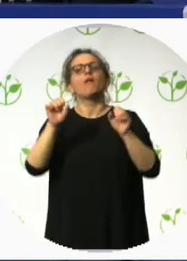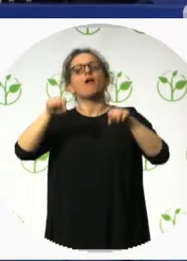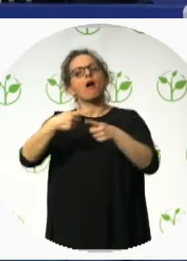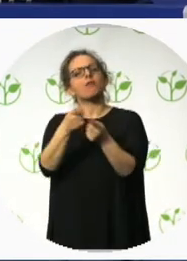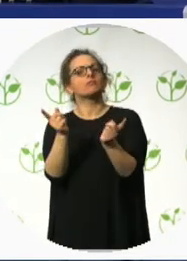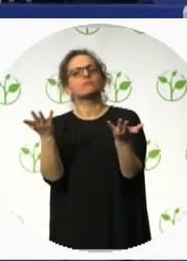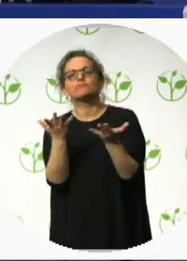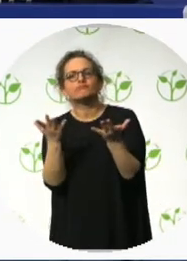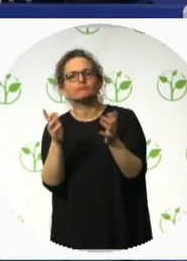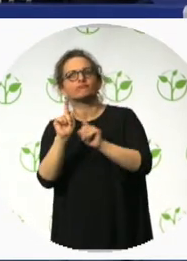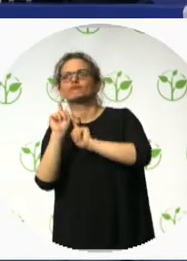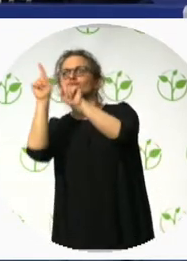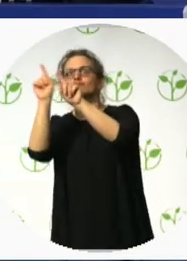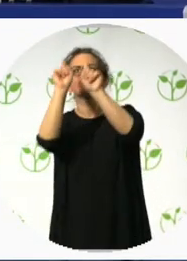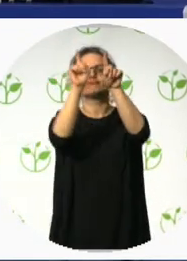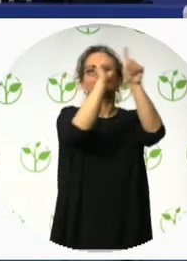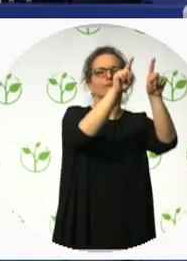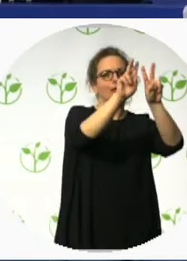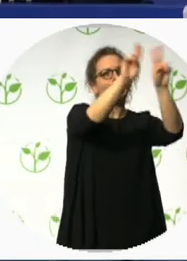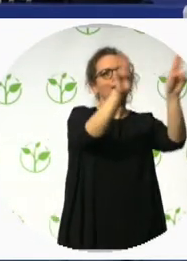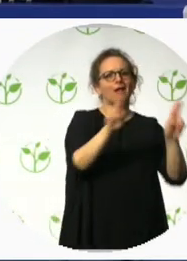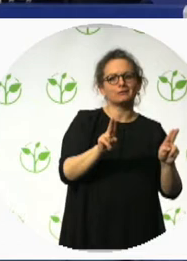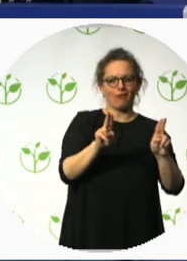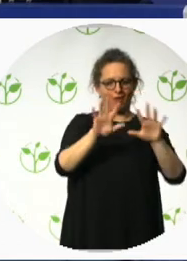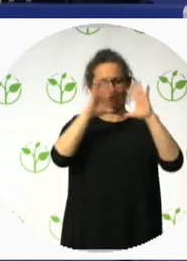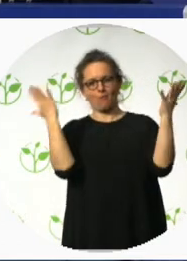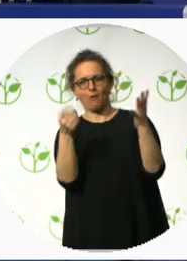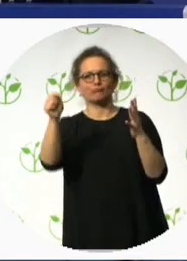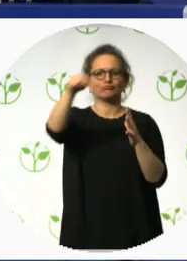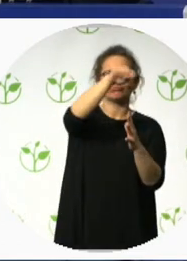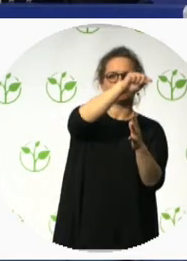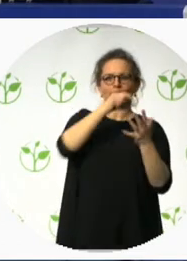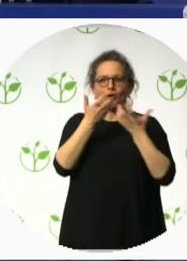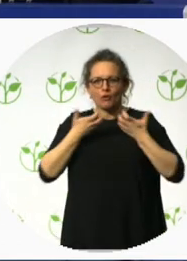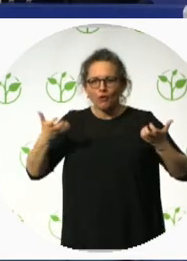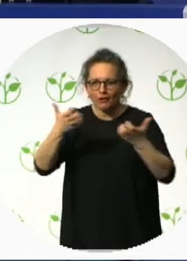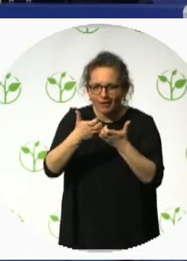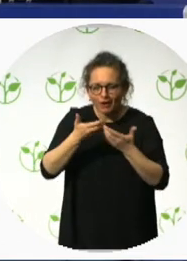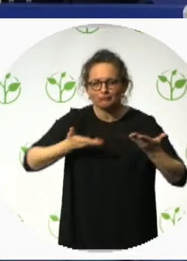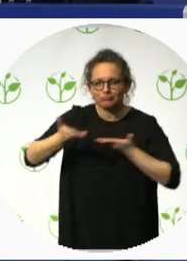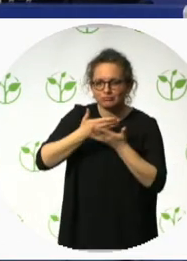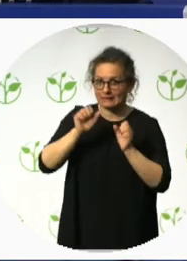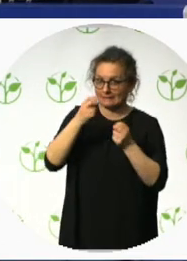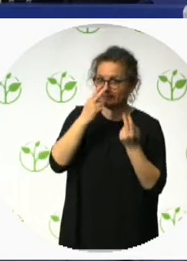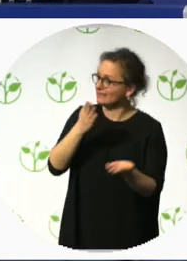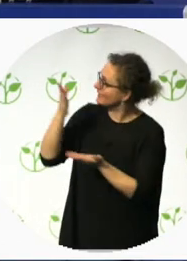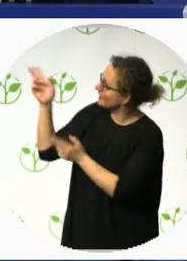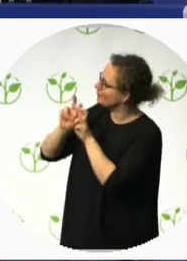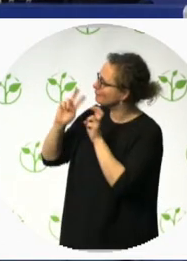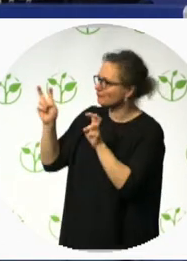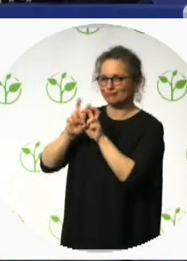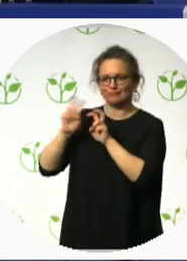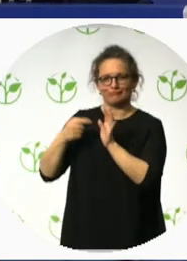research. For example, this is the pictures of Swing Dam participated in